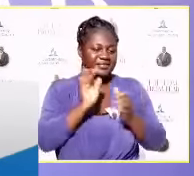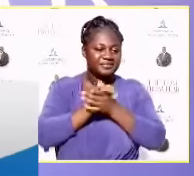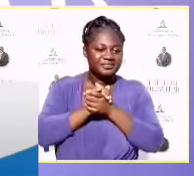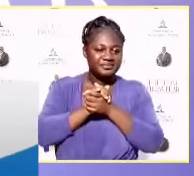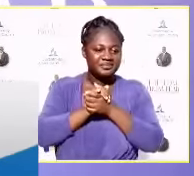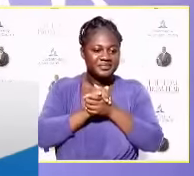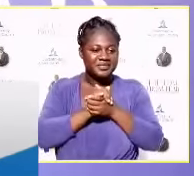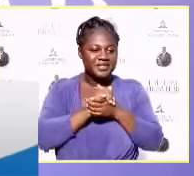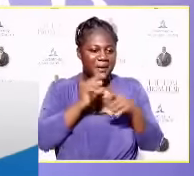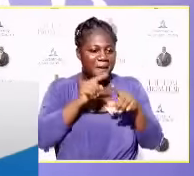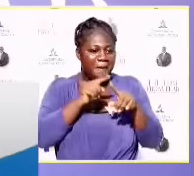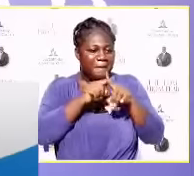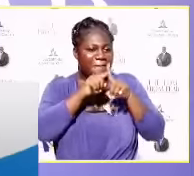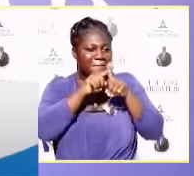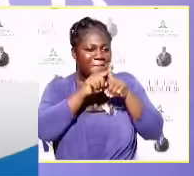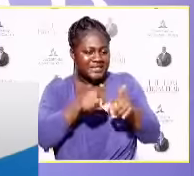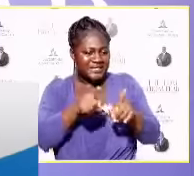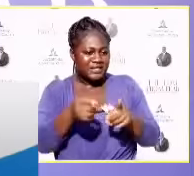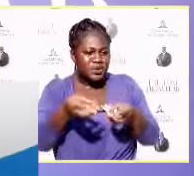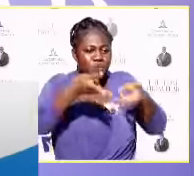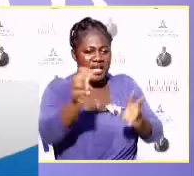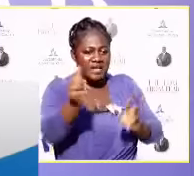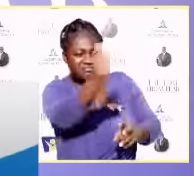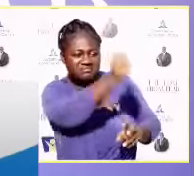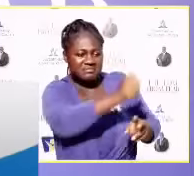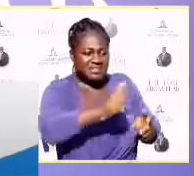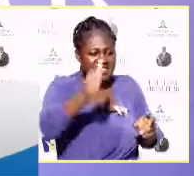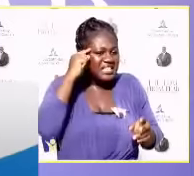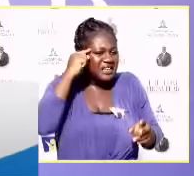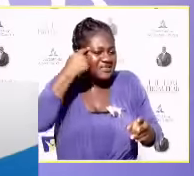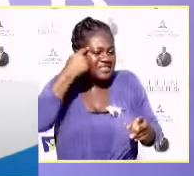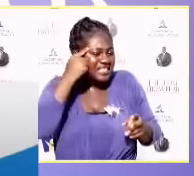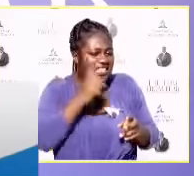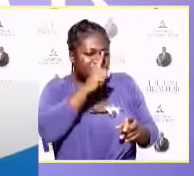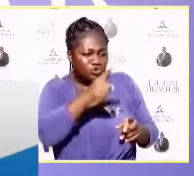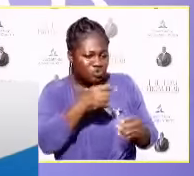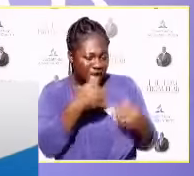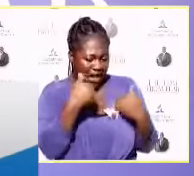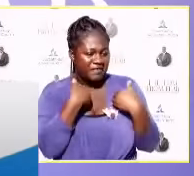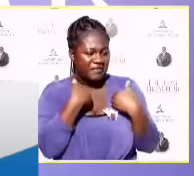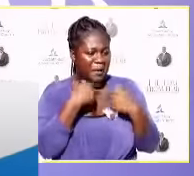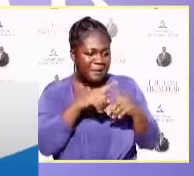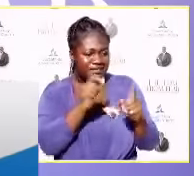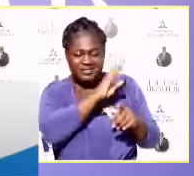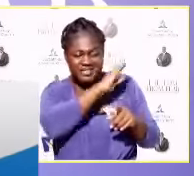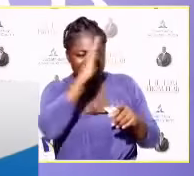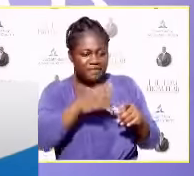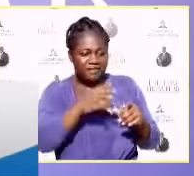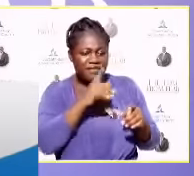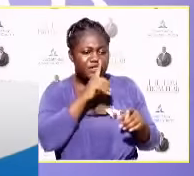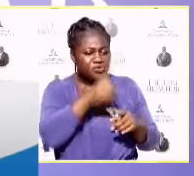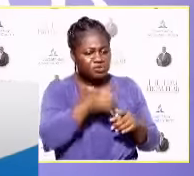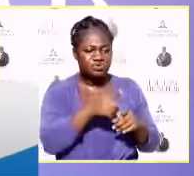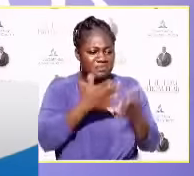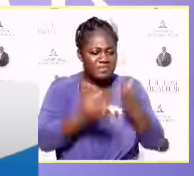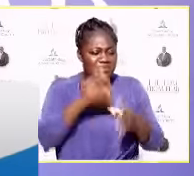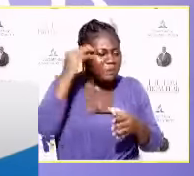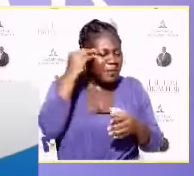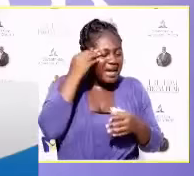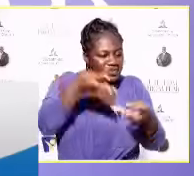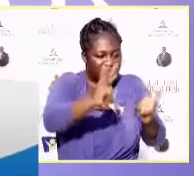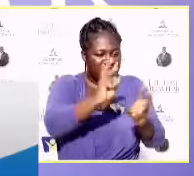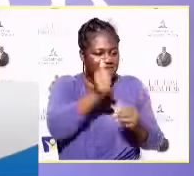by reason of whom the way of truth shall be evil spoken of. Now there